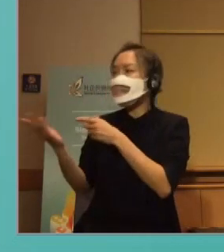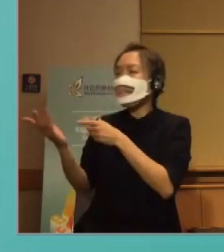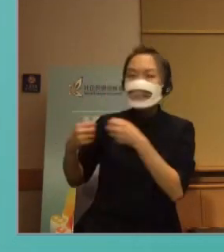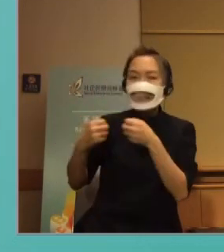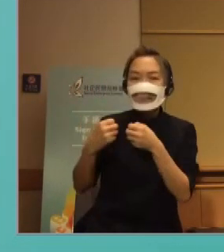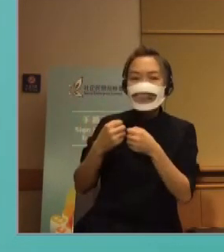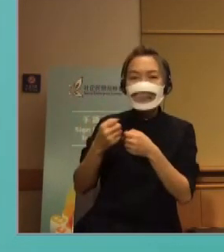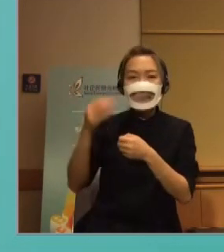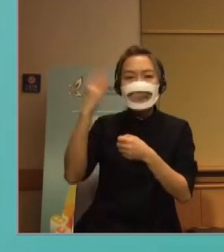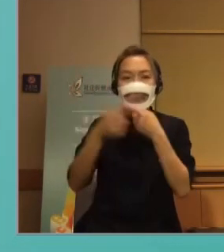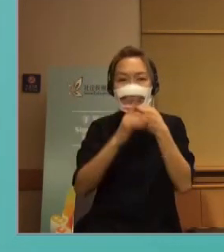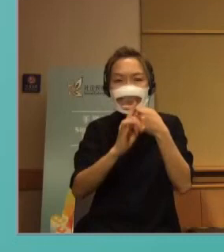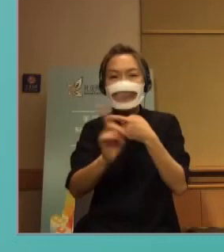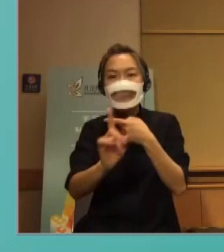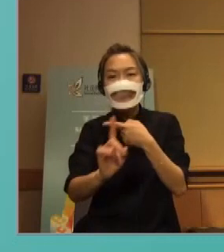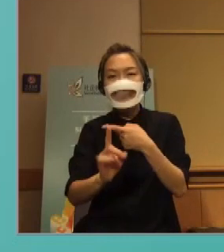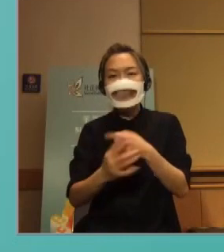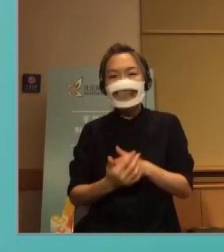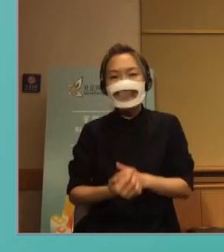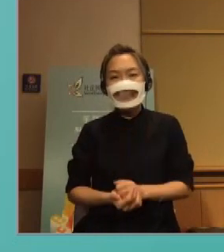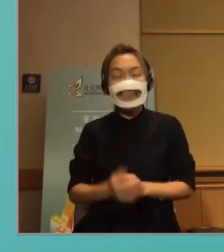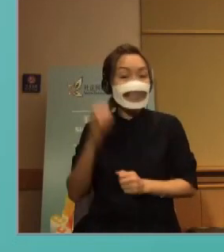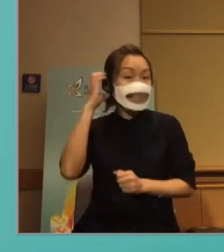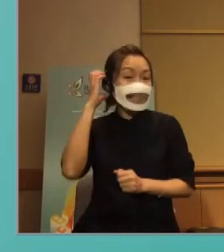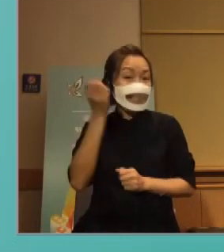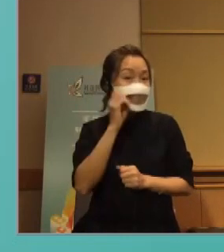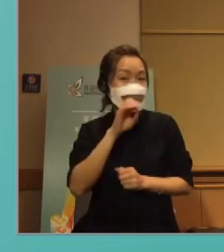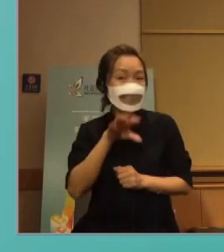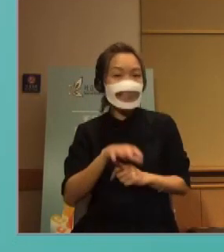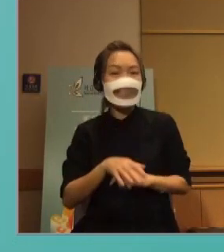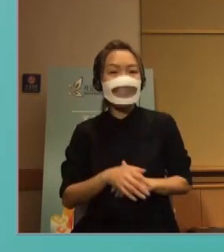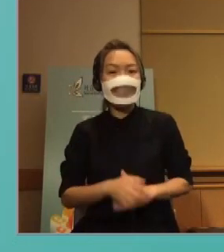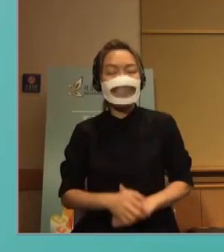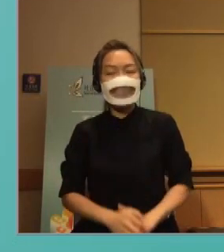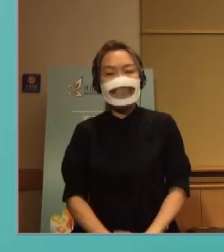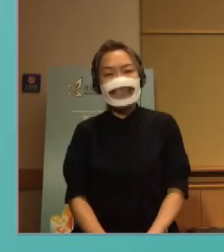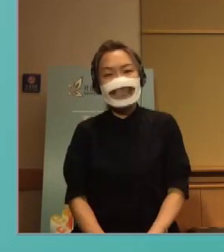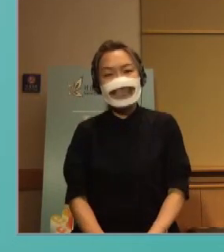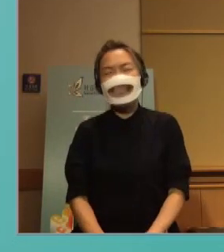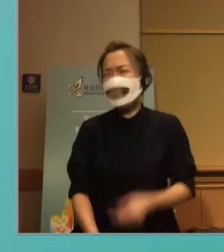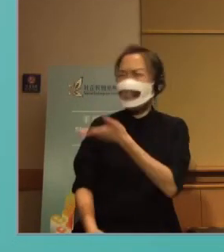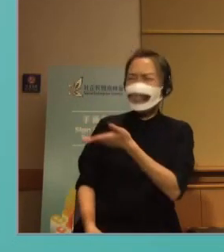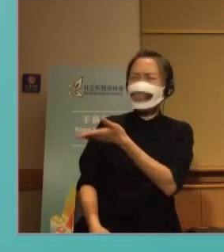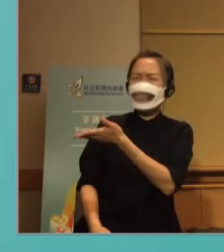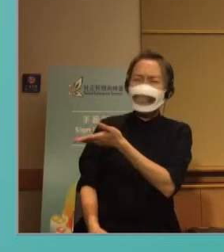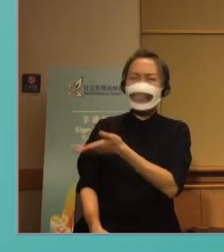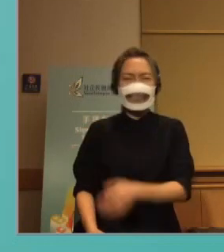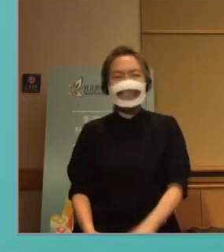Risk is the... Yeah, Hanjin first. You want to go, Eric? Yeah, you go first. Thank you. No, go ahead,